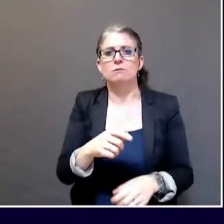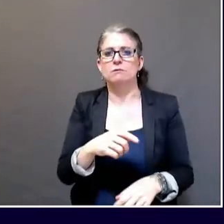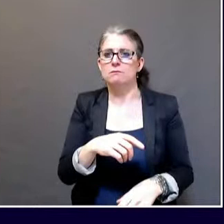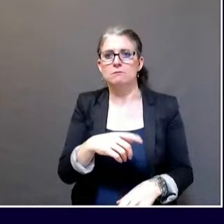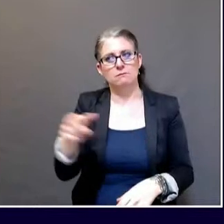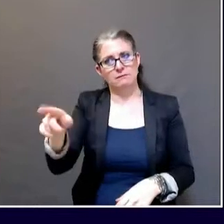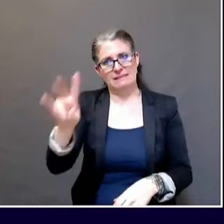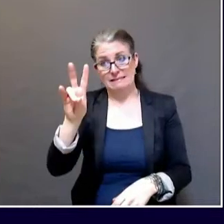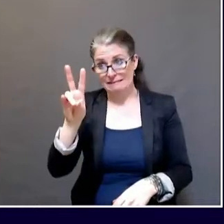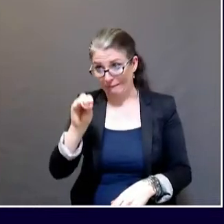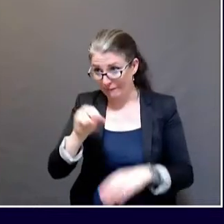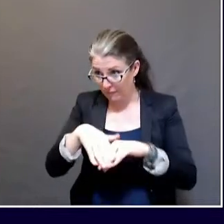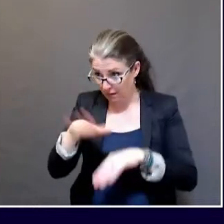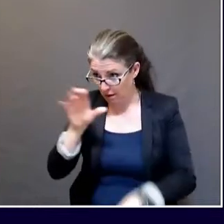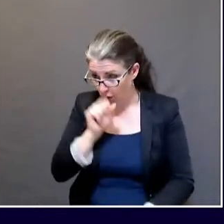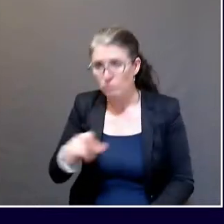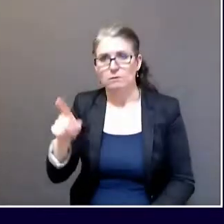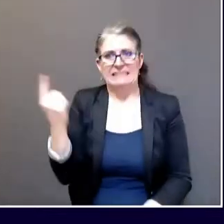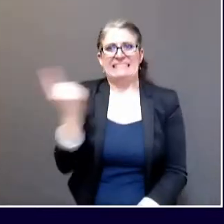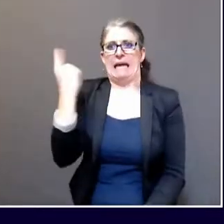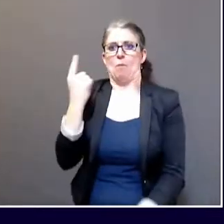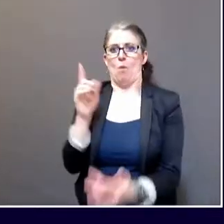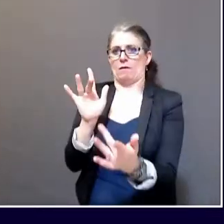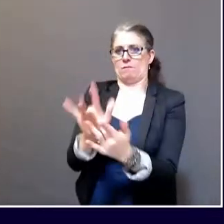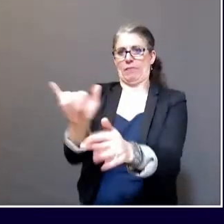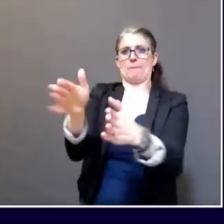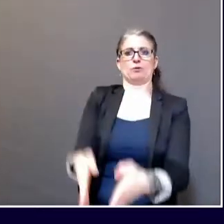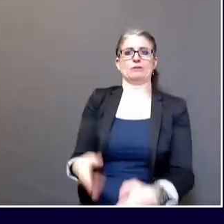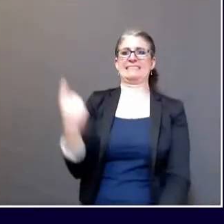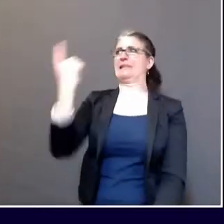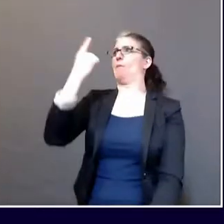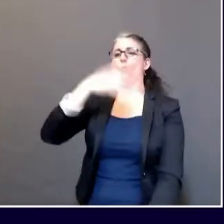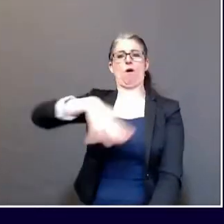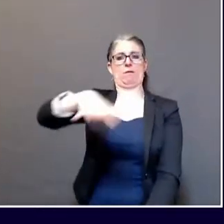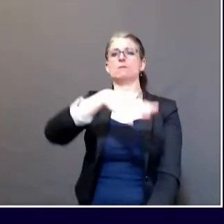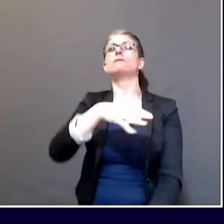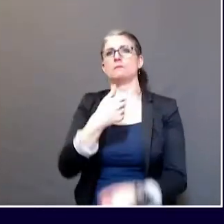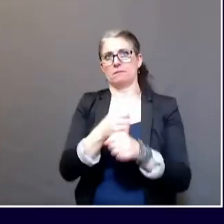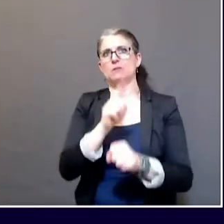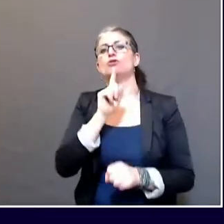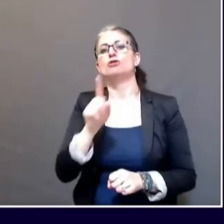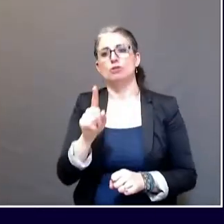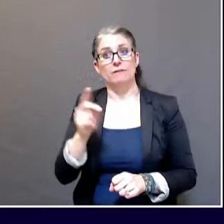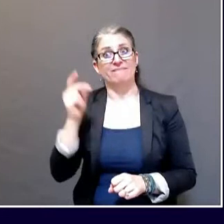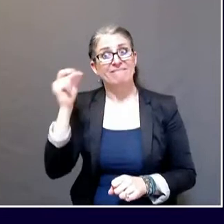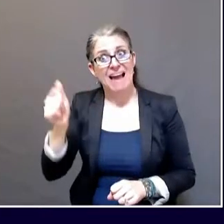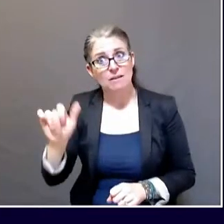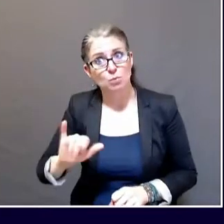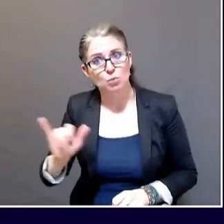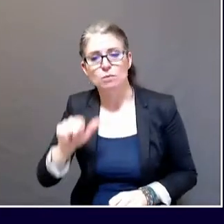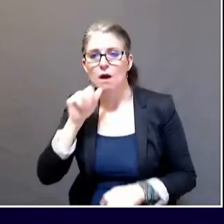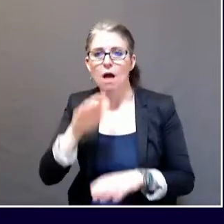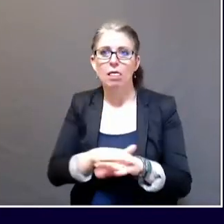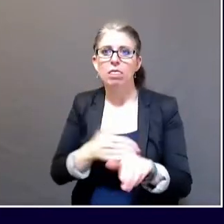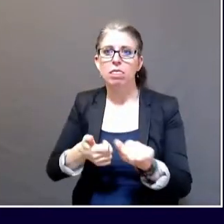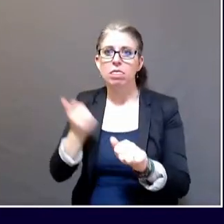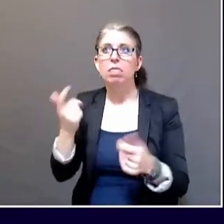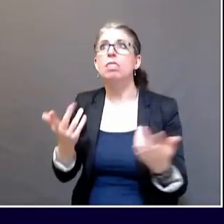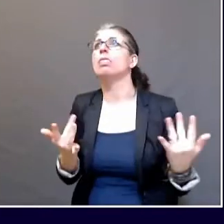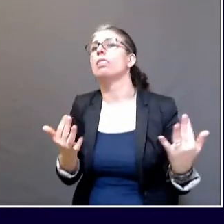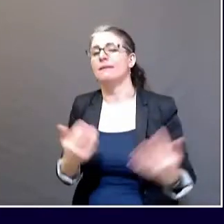Maine people, but equitably doing so. So that'll be done for the folks who are 70 or older before moving on to the second